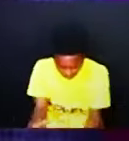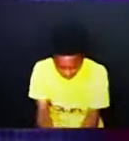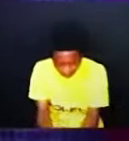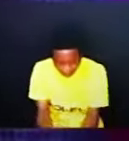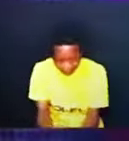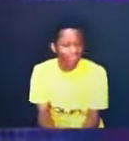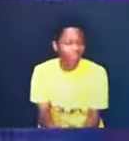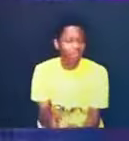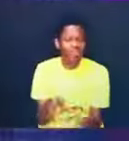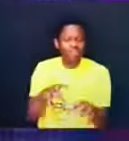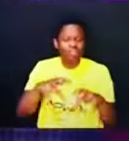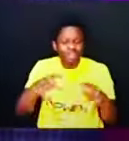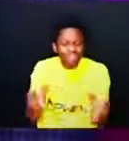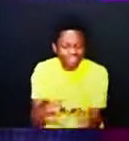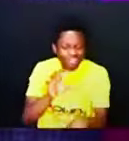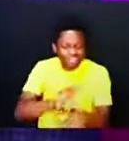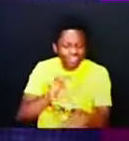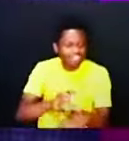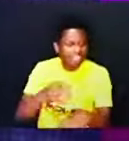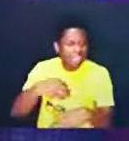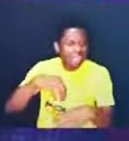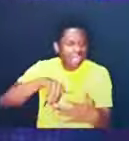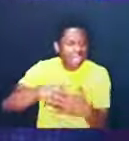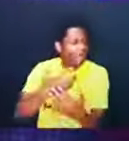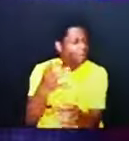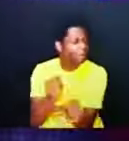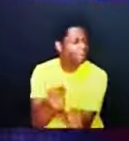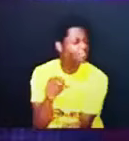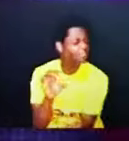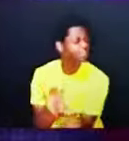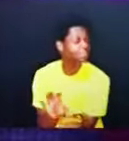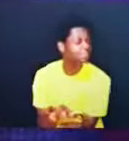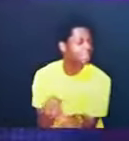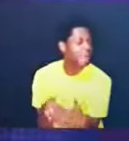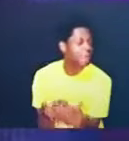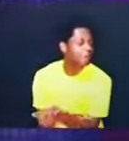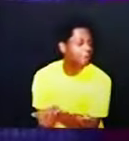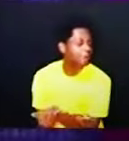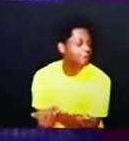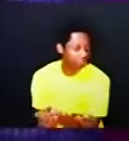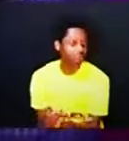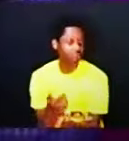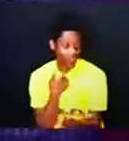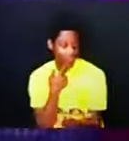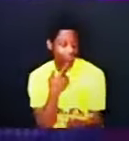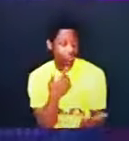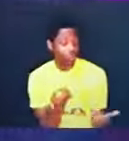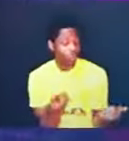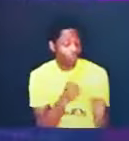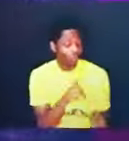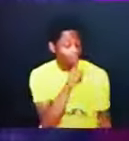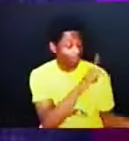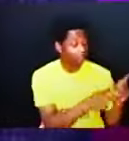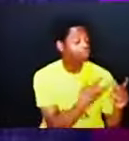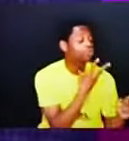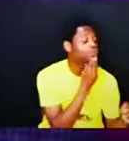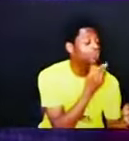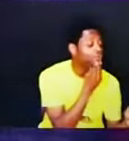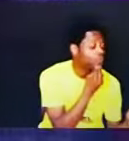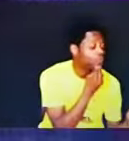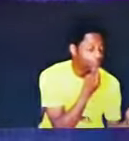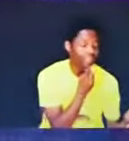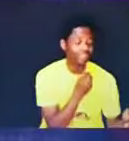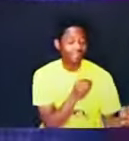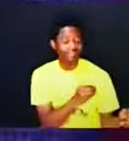and Gentiles who have converted. They make the new group, the Church of God. Smart Paul or cancer men to Judah 4 and